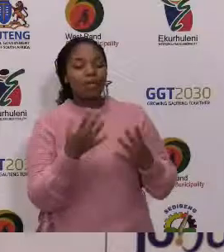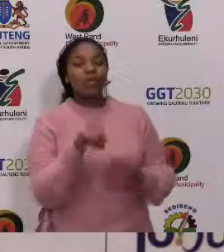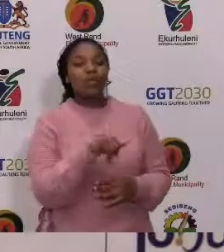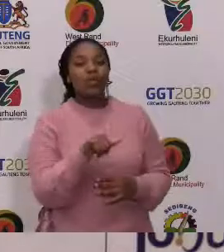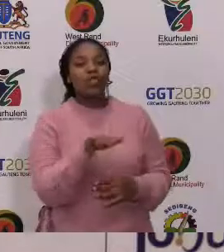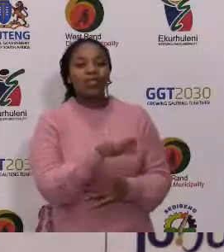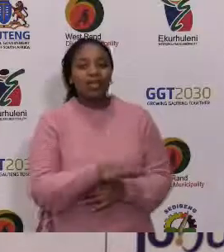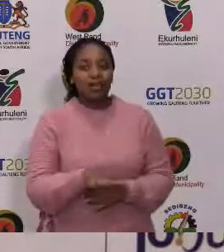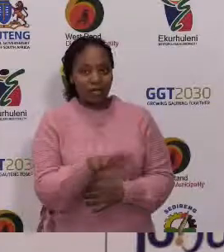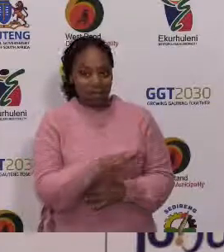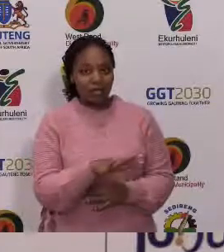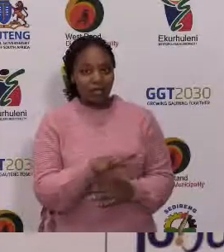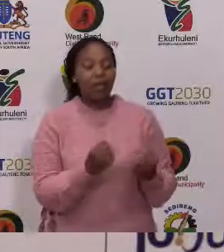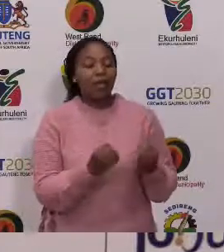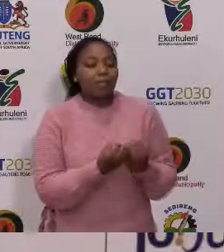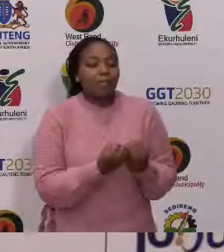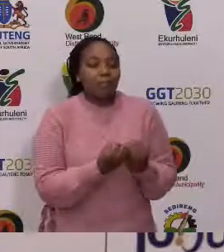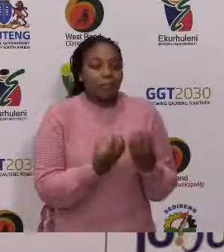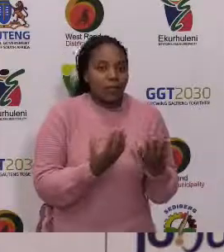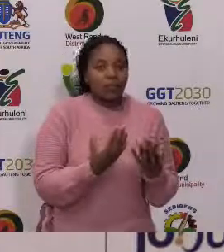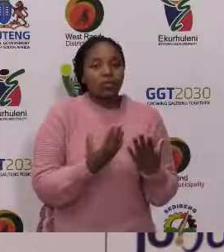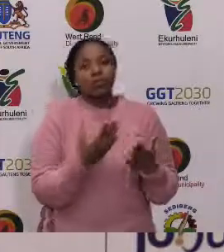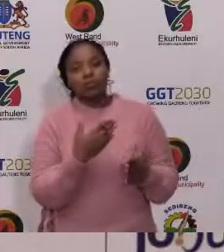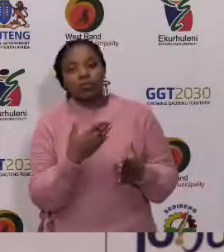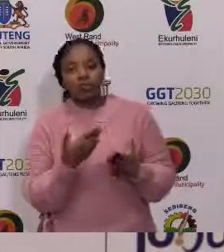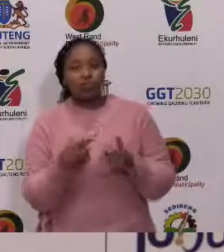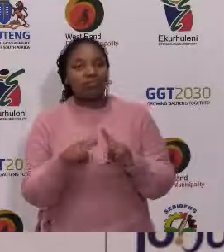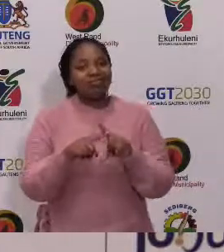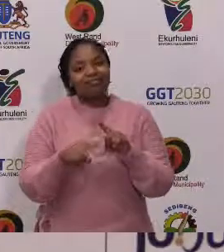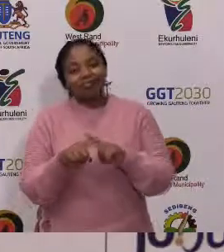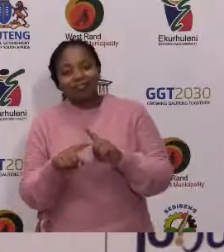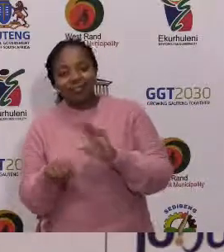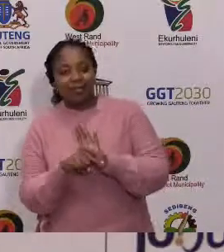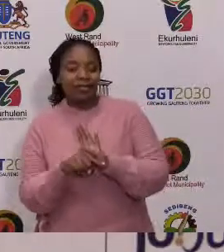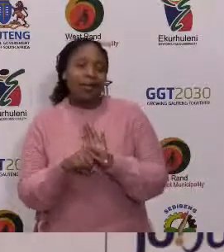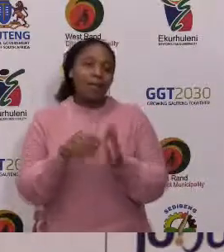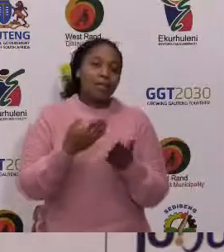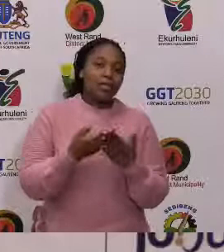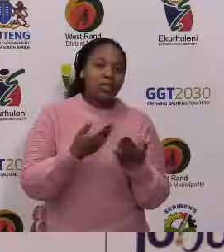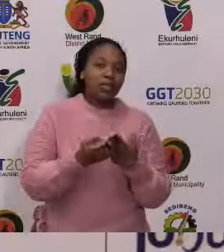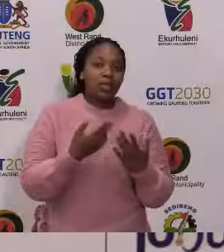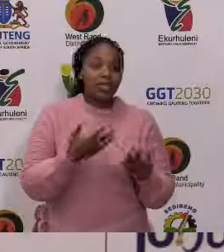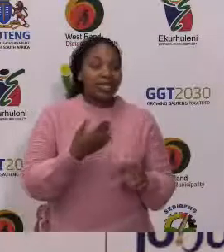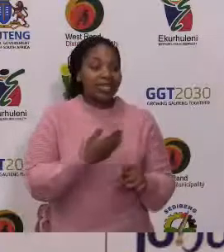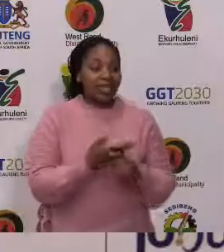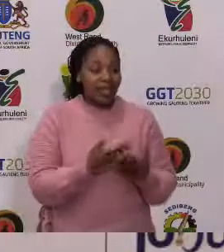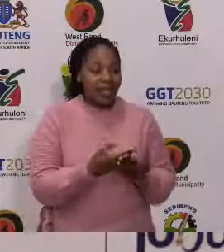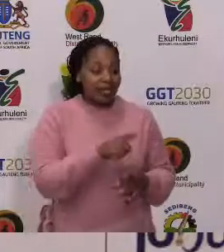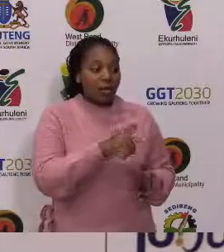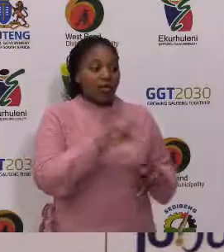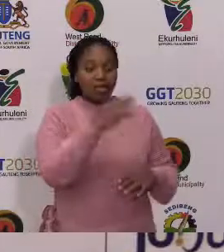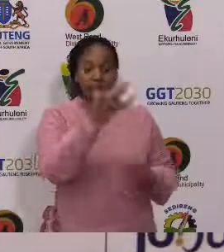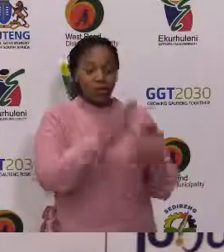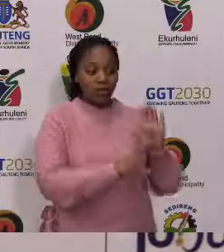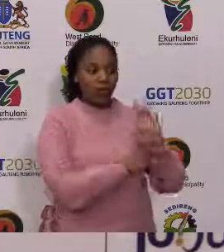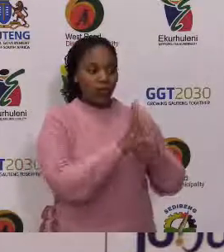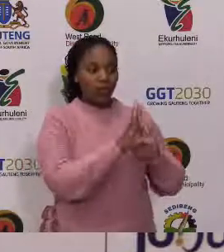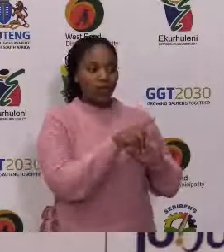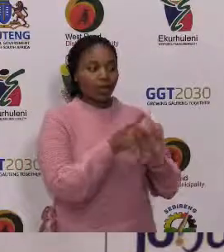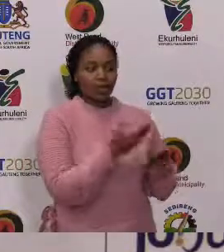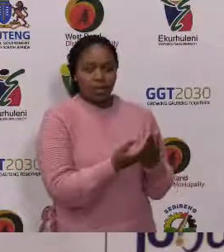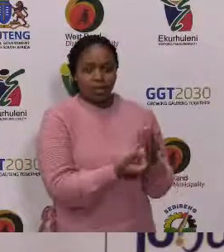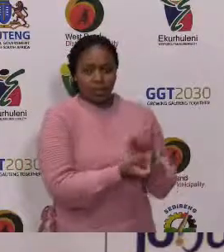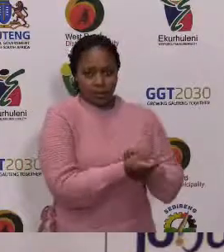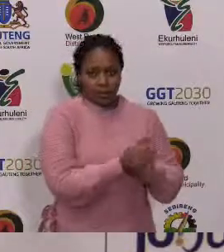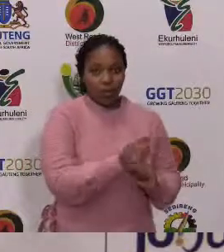areas are likely to be hardest hit by the third wave, because they were